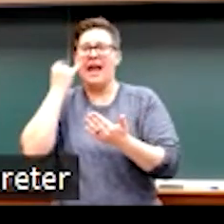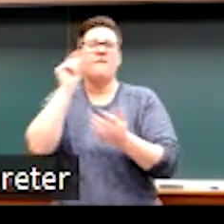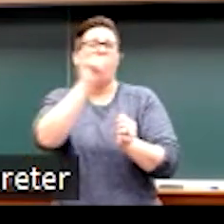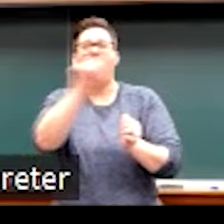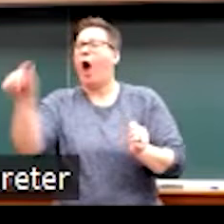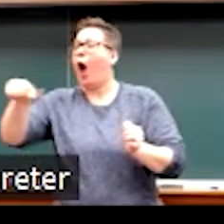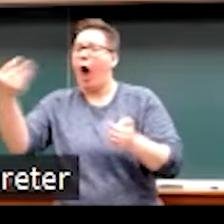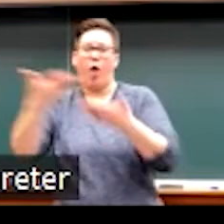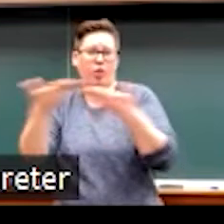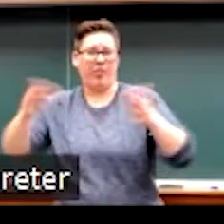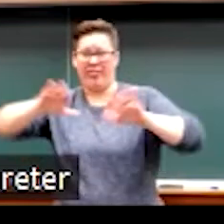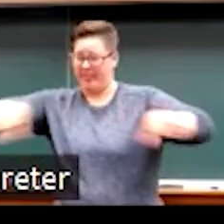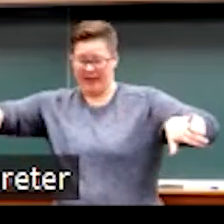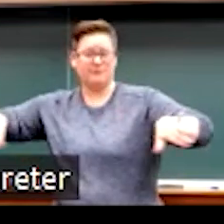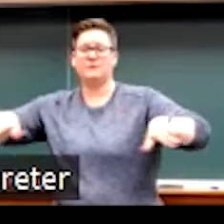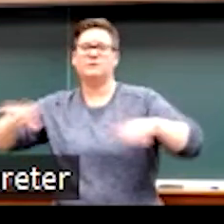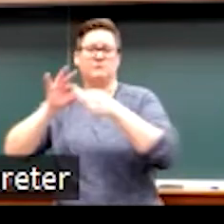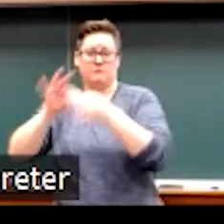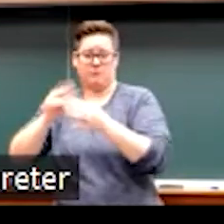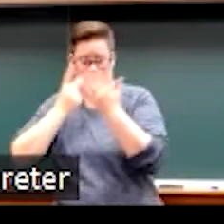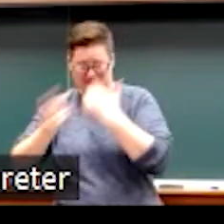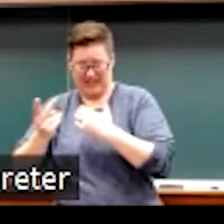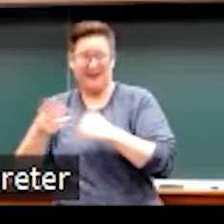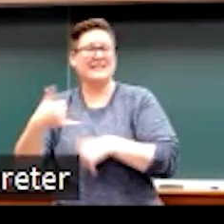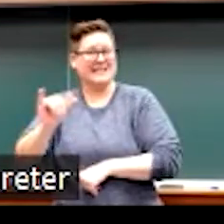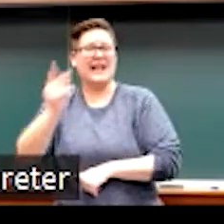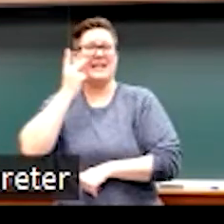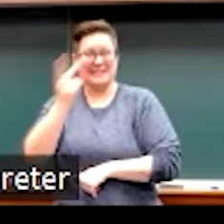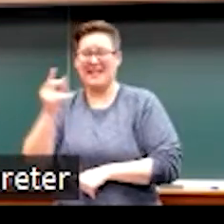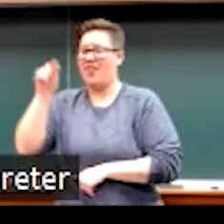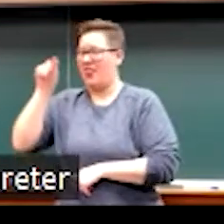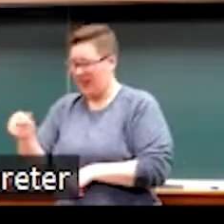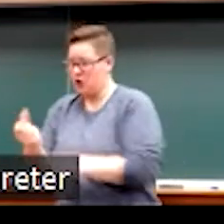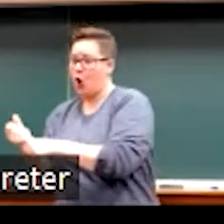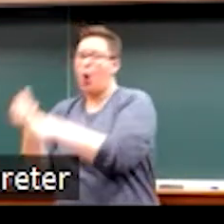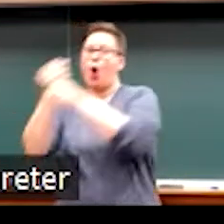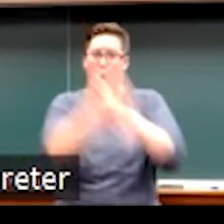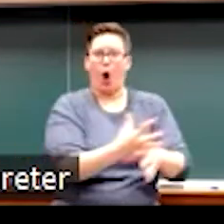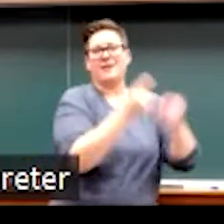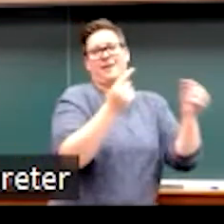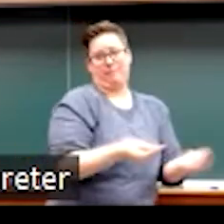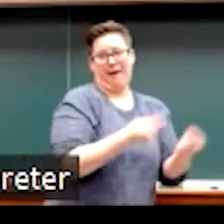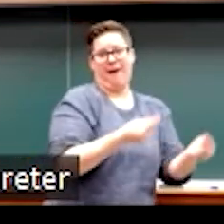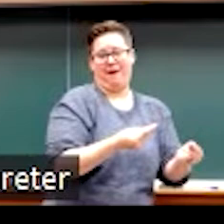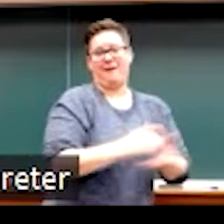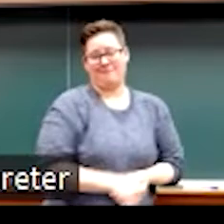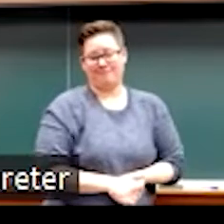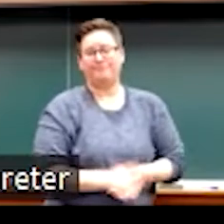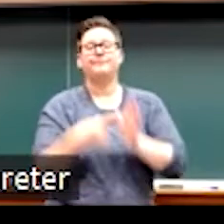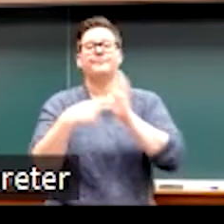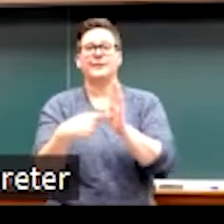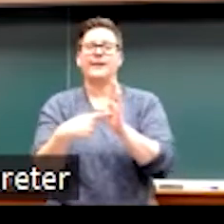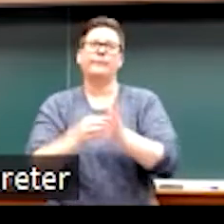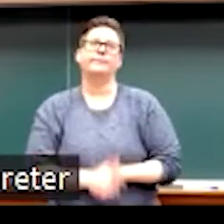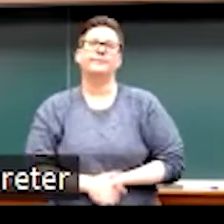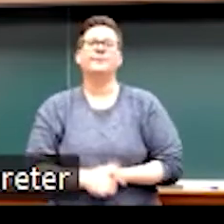all the other factors that one can in predicting these, you still get unique causal variants accounted for by substance use. For